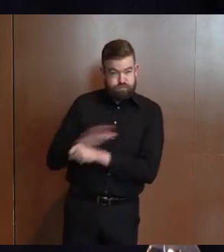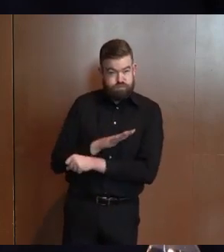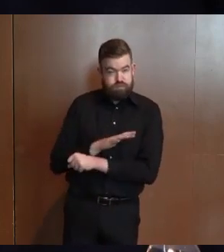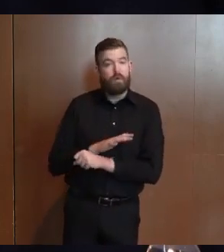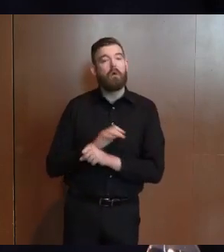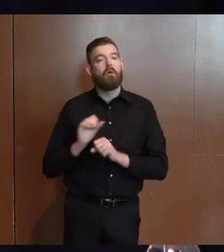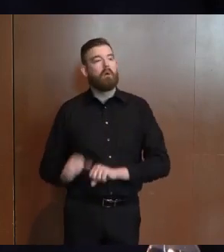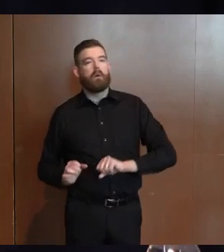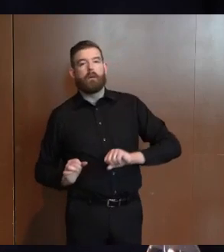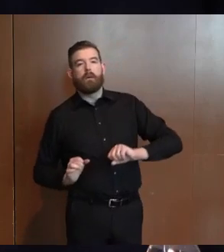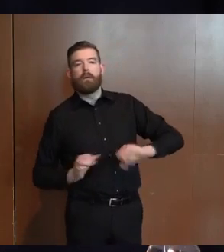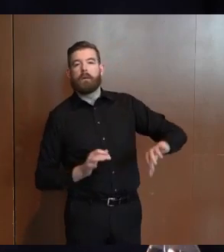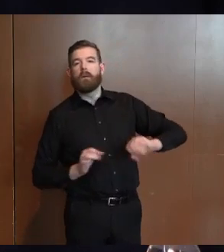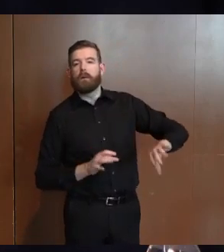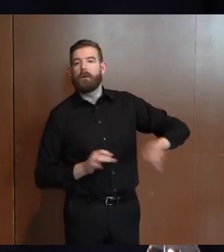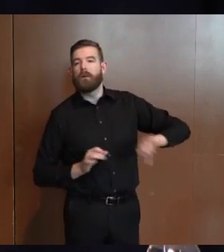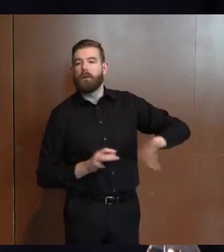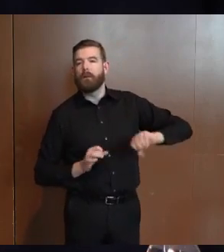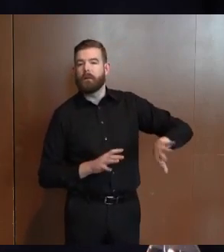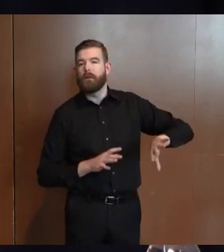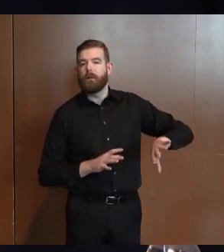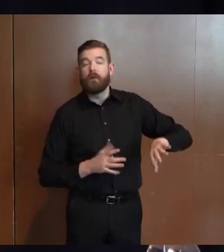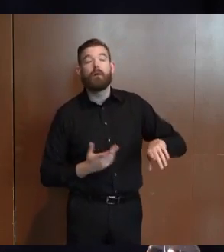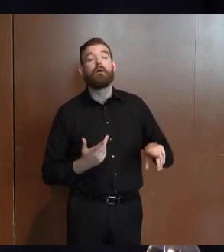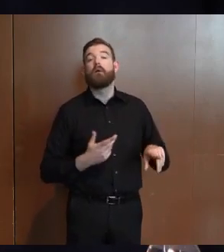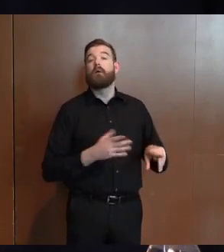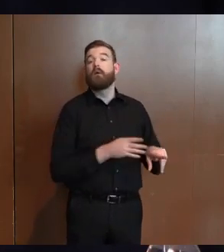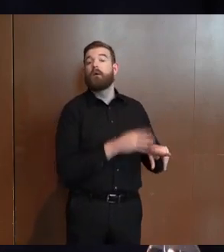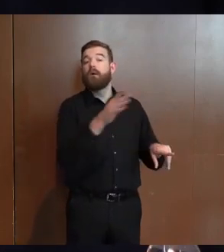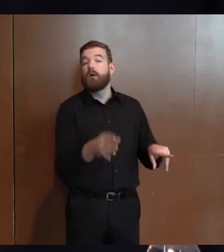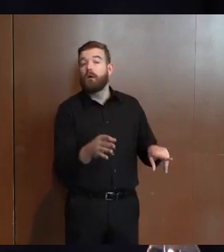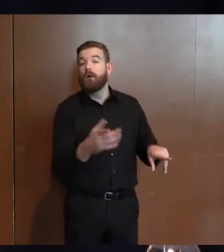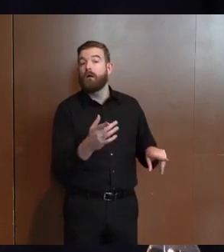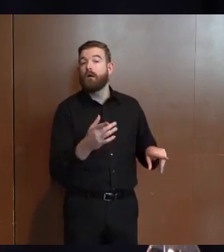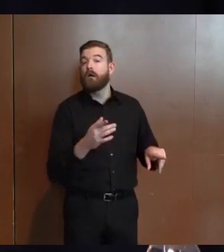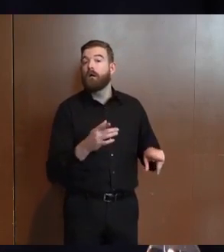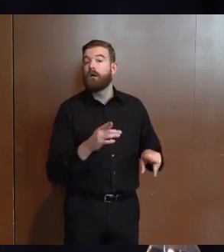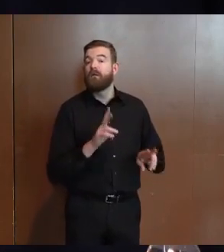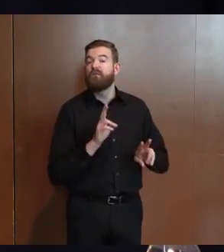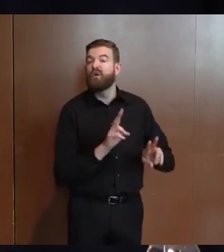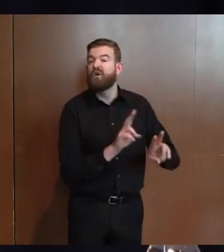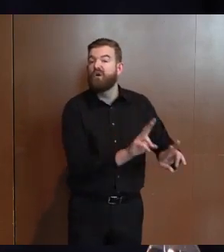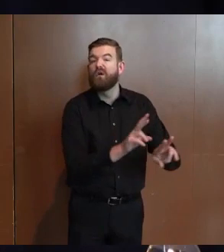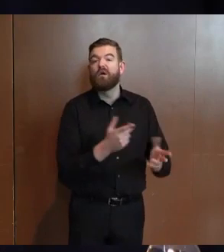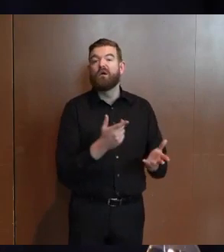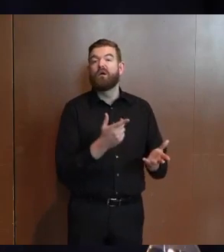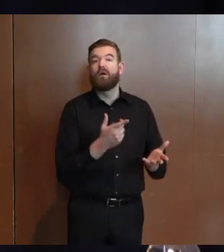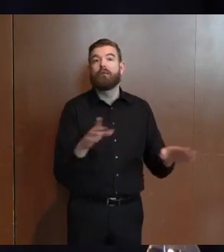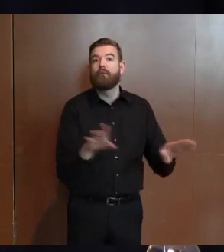determine how to honor their deceased loved ones, and it is causing